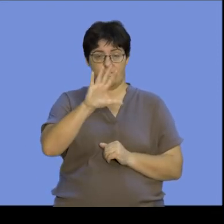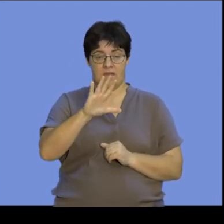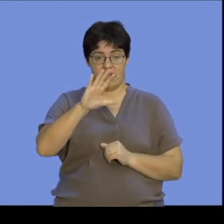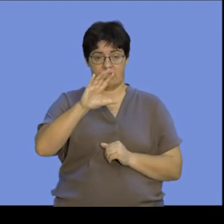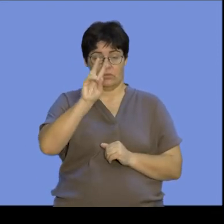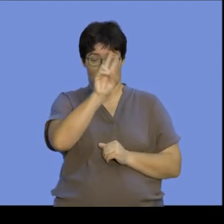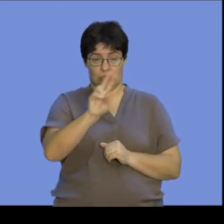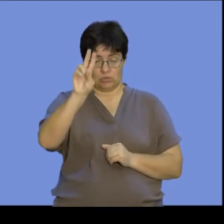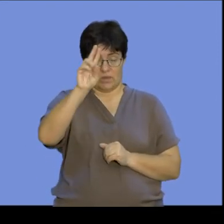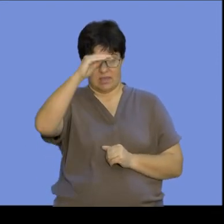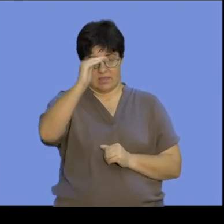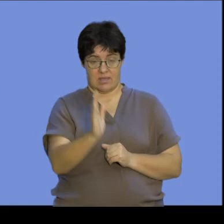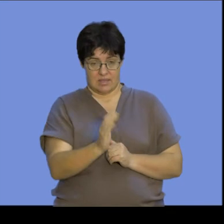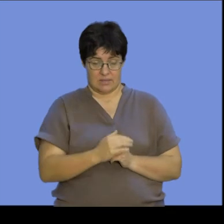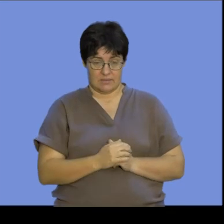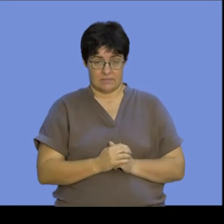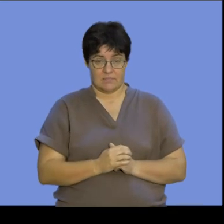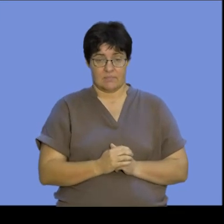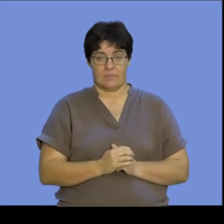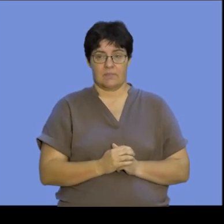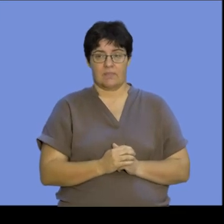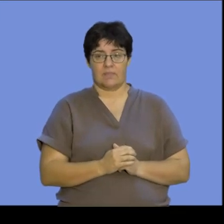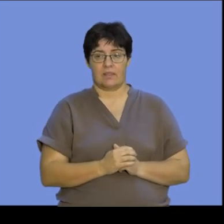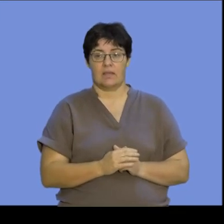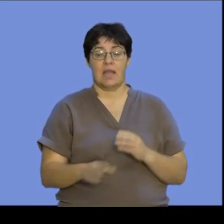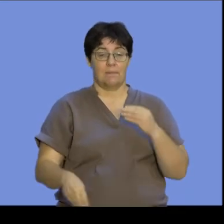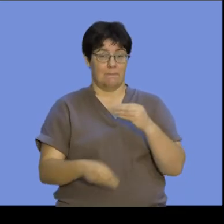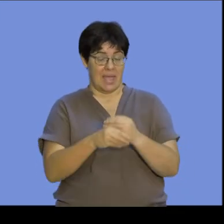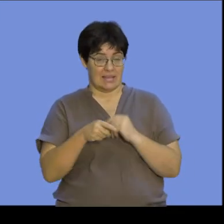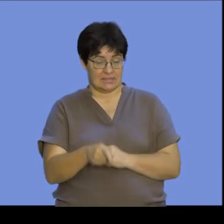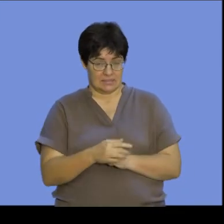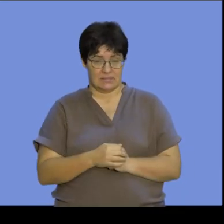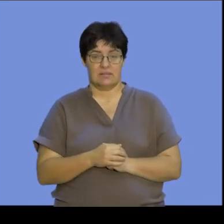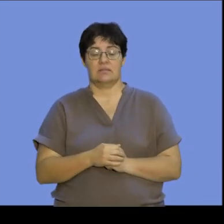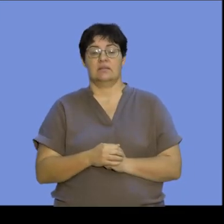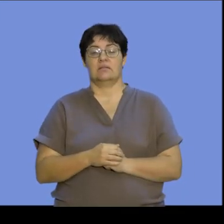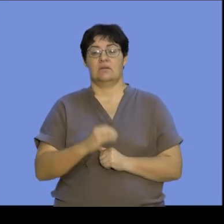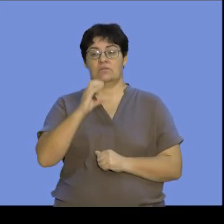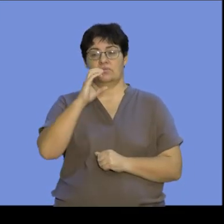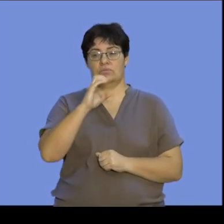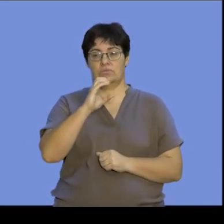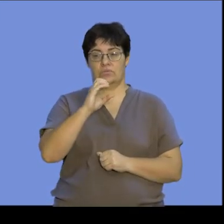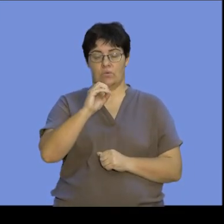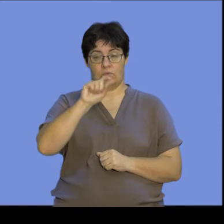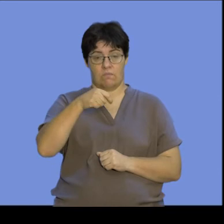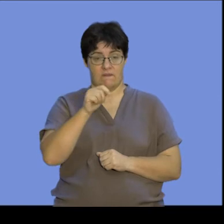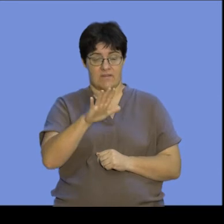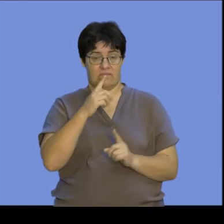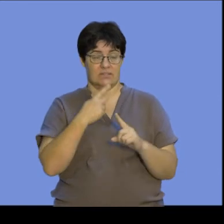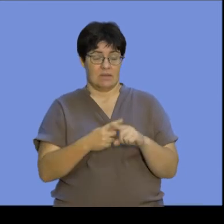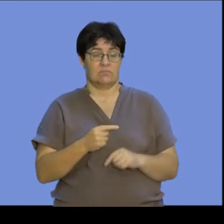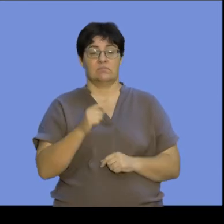2.05 squared. We're going to add that to the 0.5 times